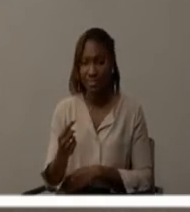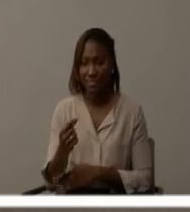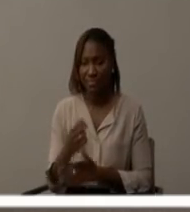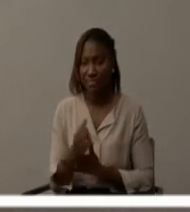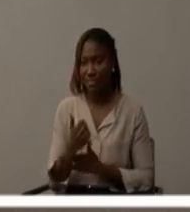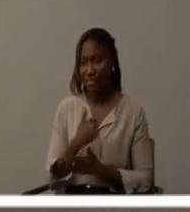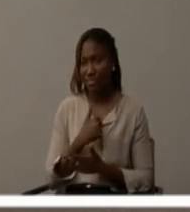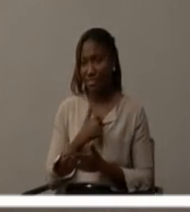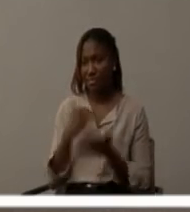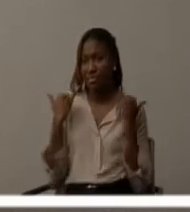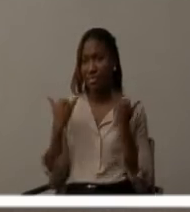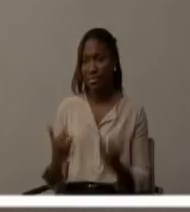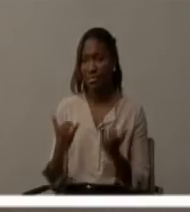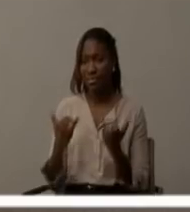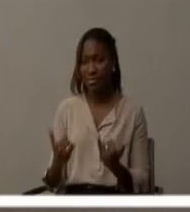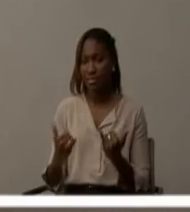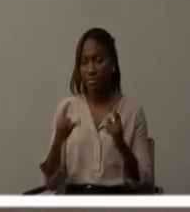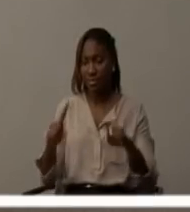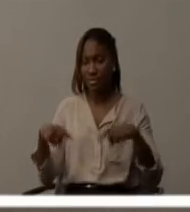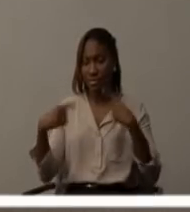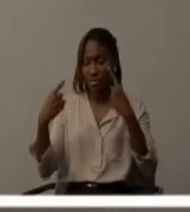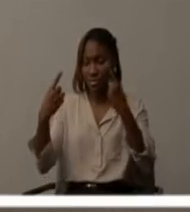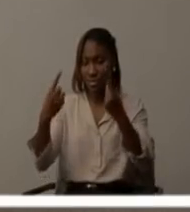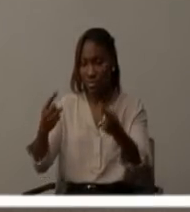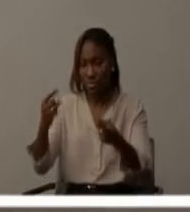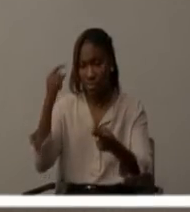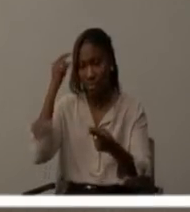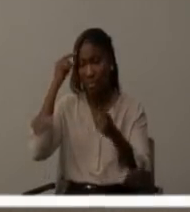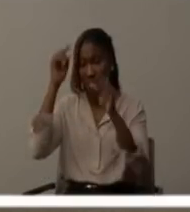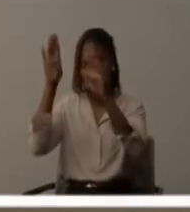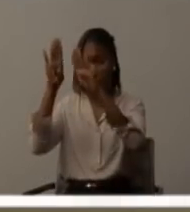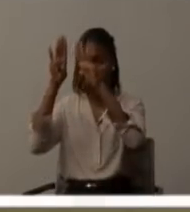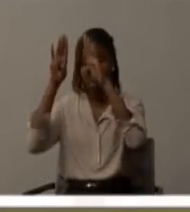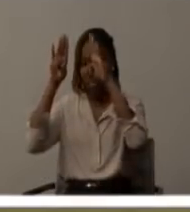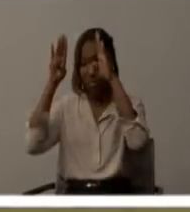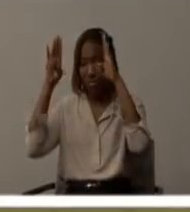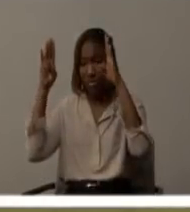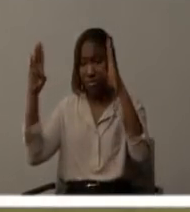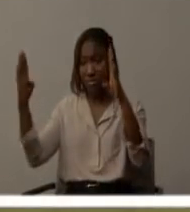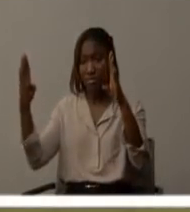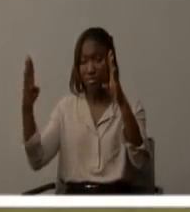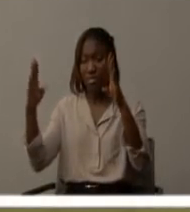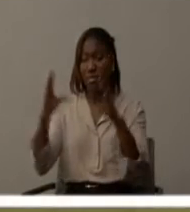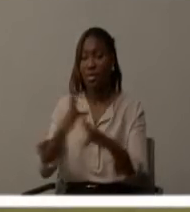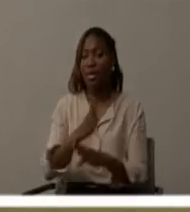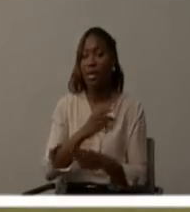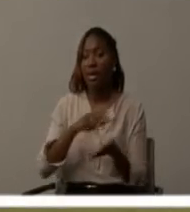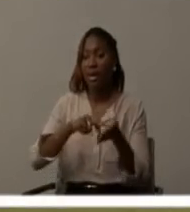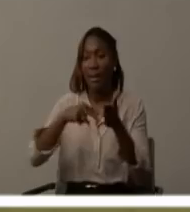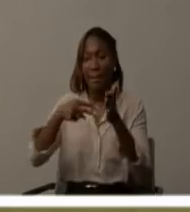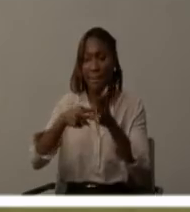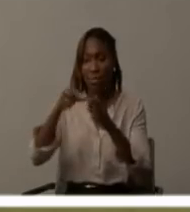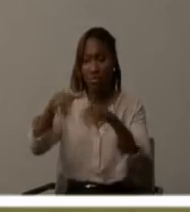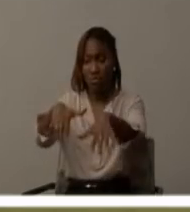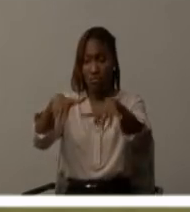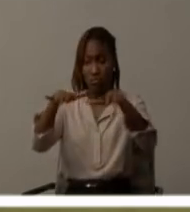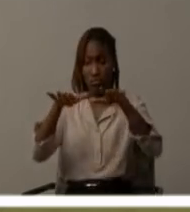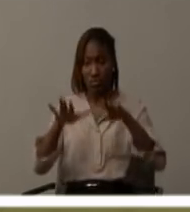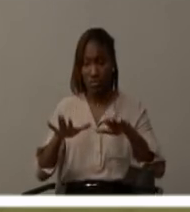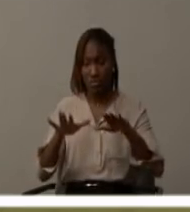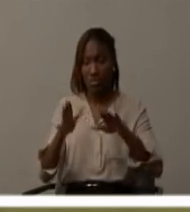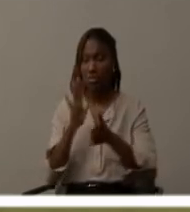now going to open your graves. I mean to raise you from your graves, my people, and lead you